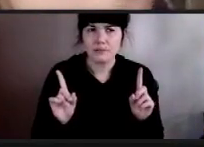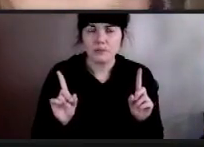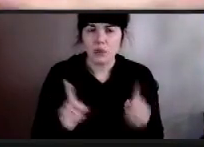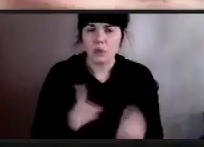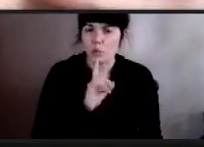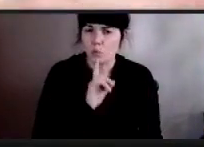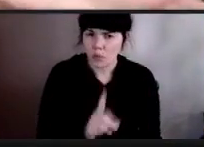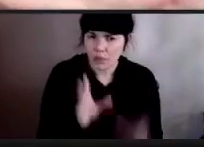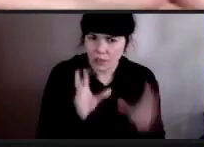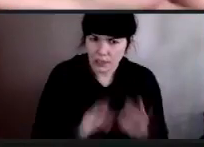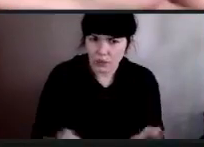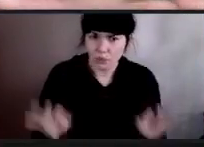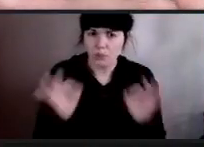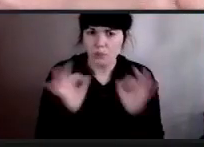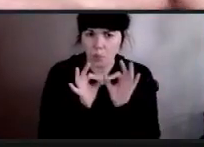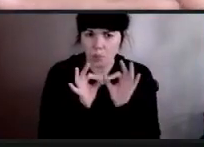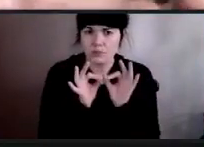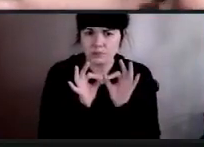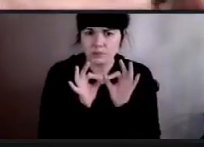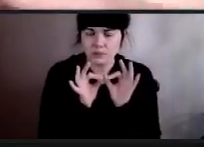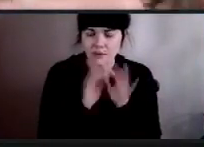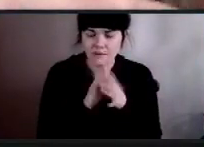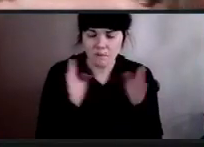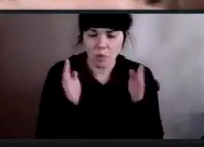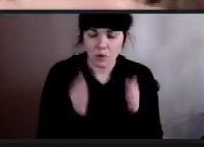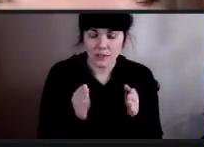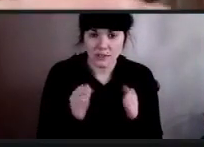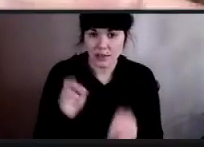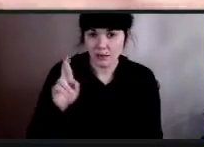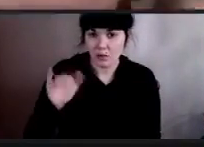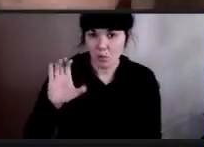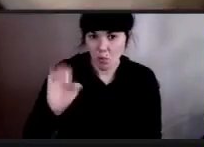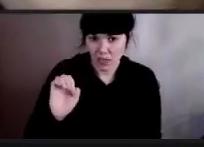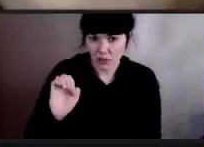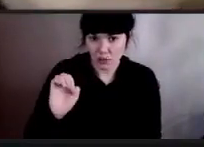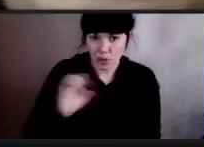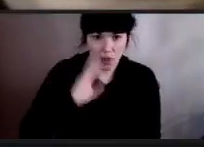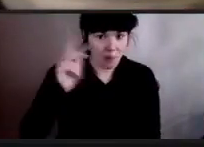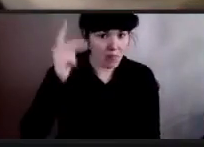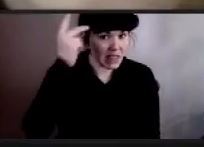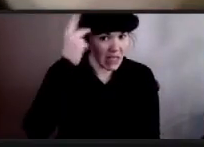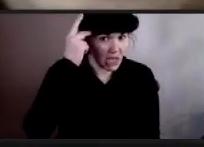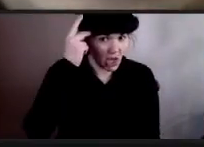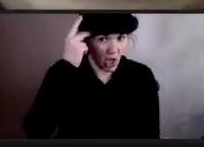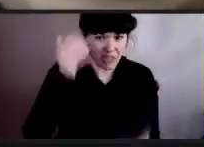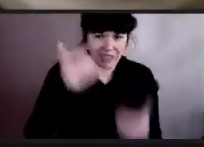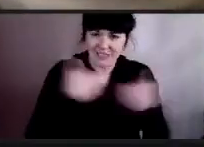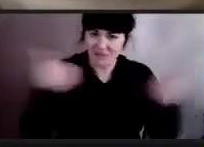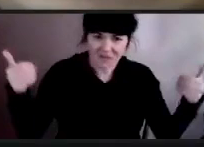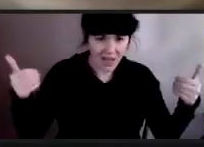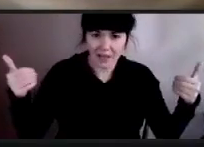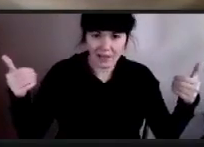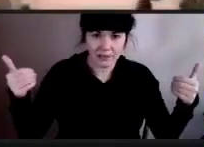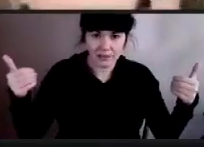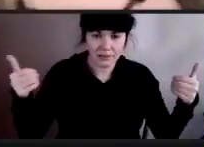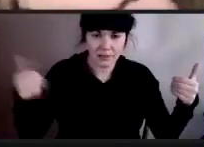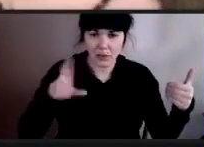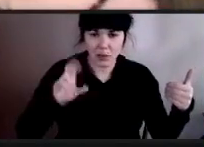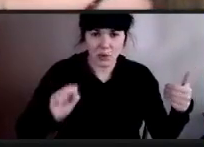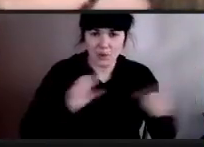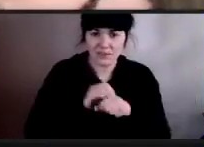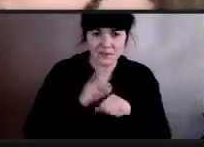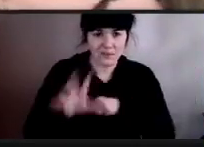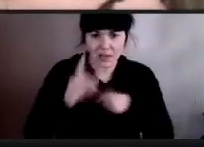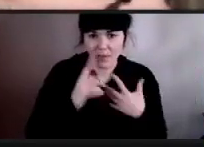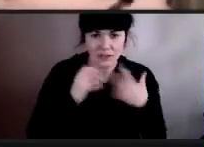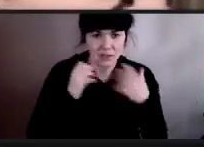country that have also contributed to the mental health crisis, specifically with the populations that we serve. So one